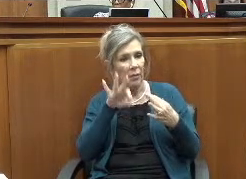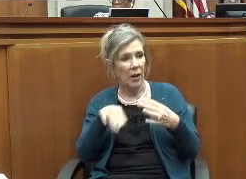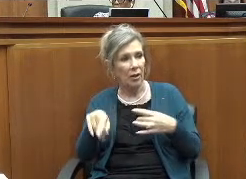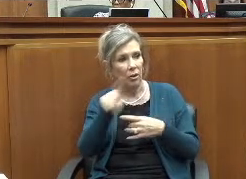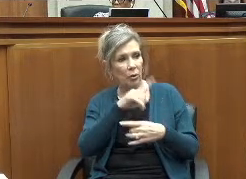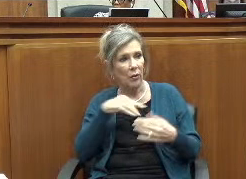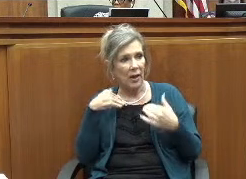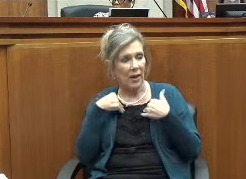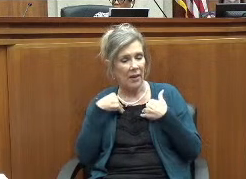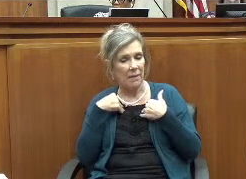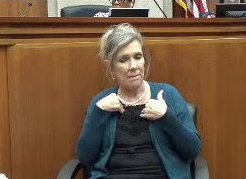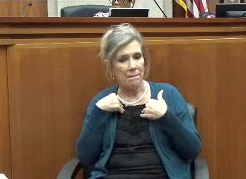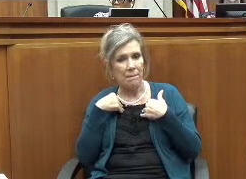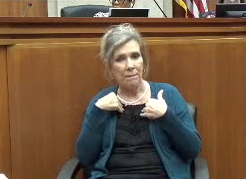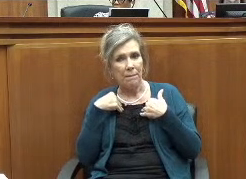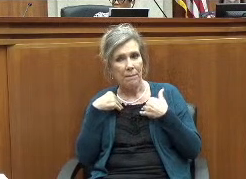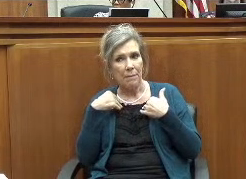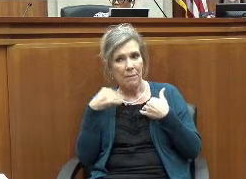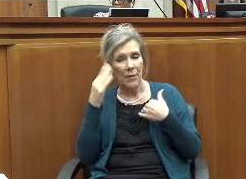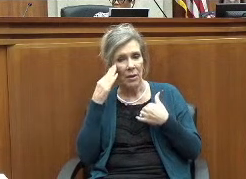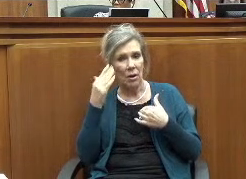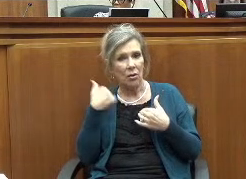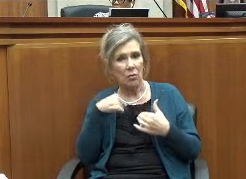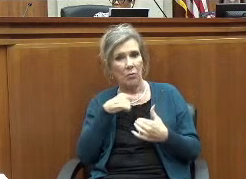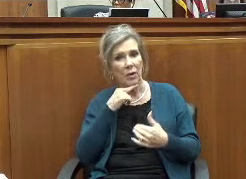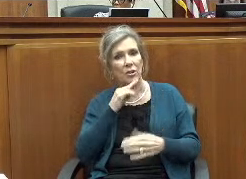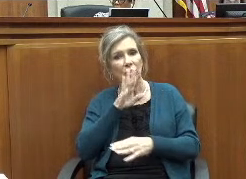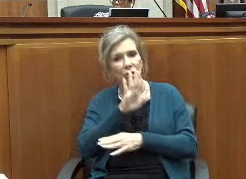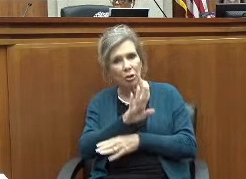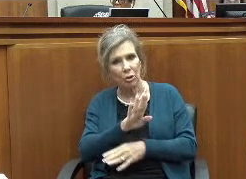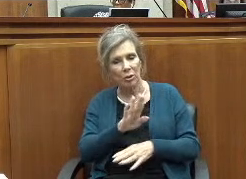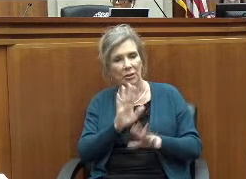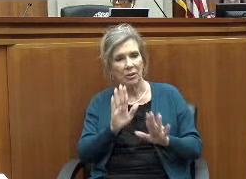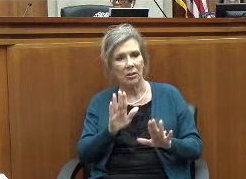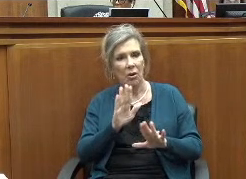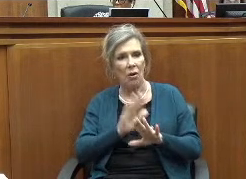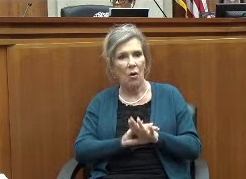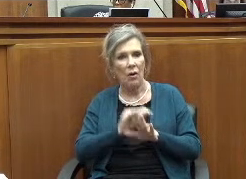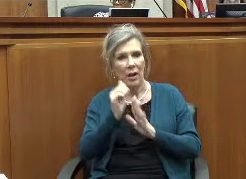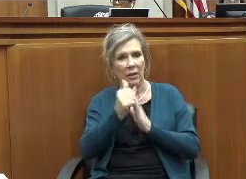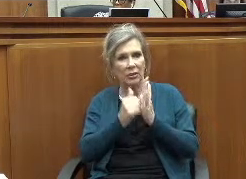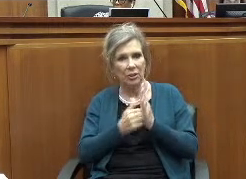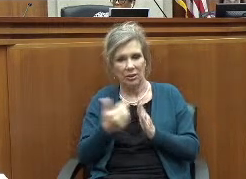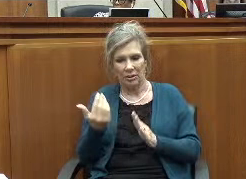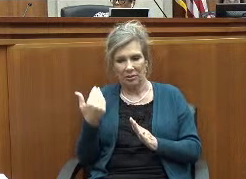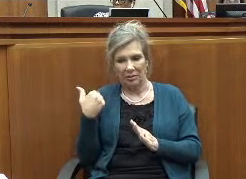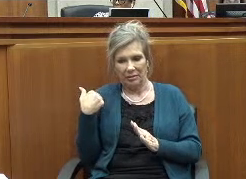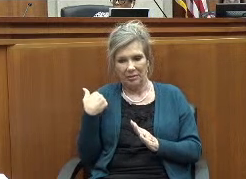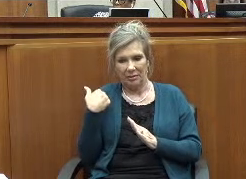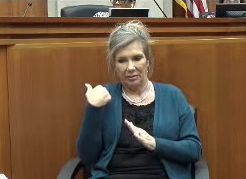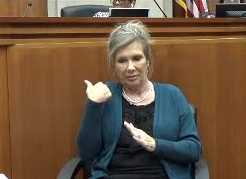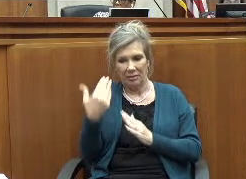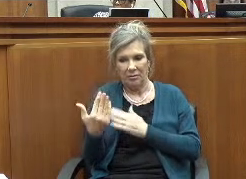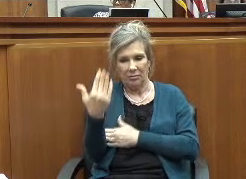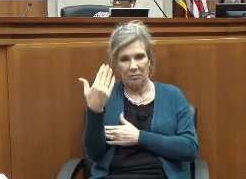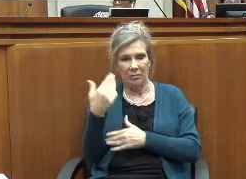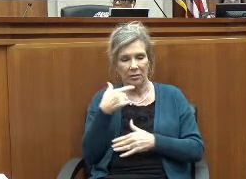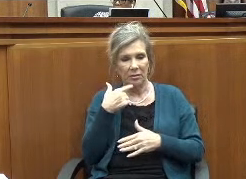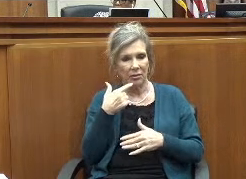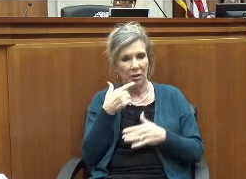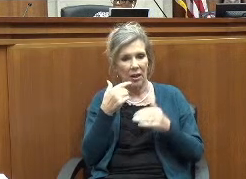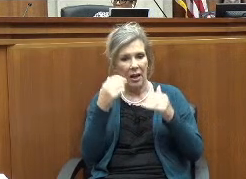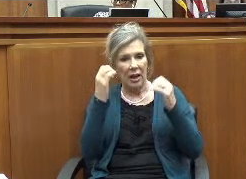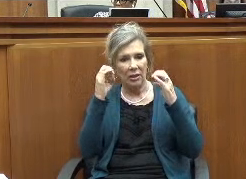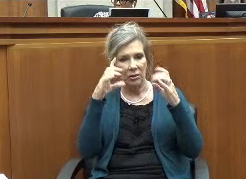have, I know we do assurances. We already had on the agenda earlier today with our educator